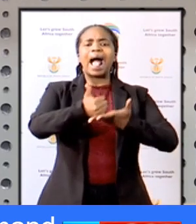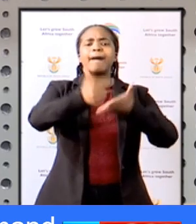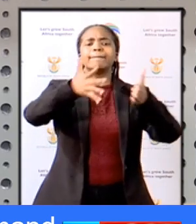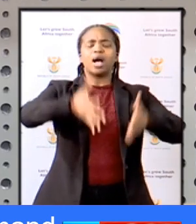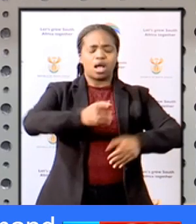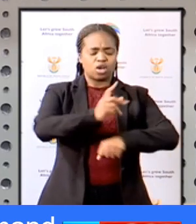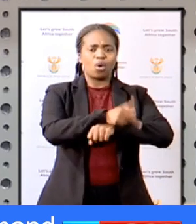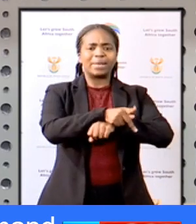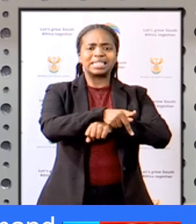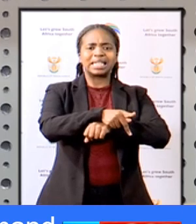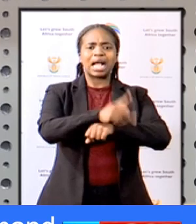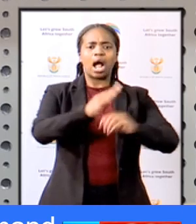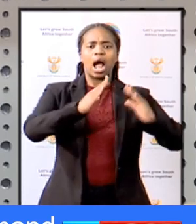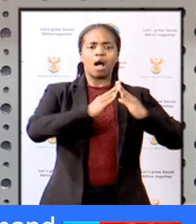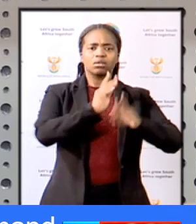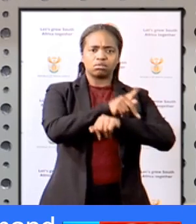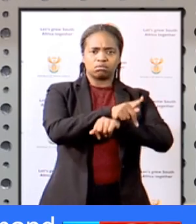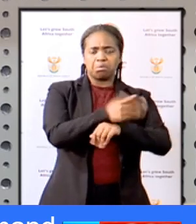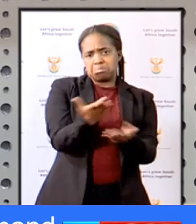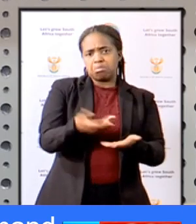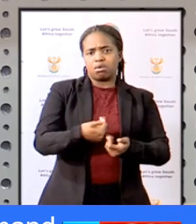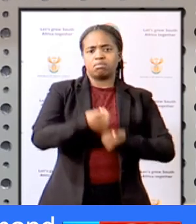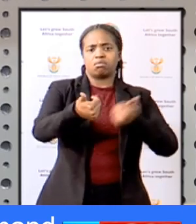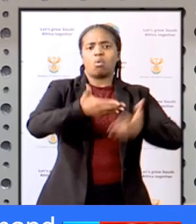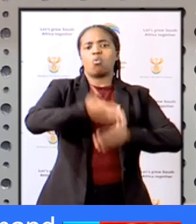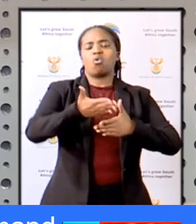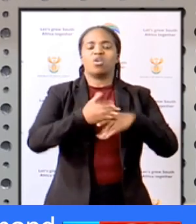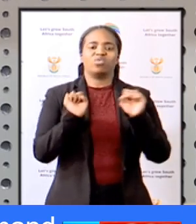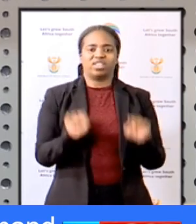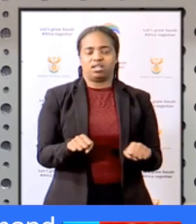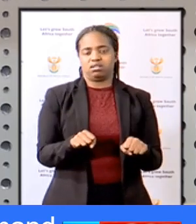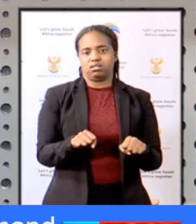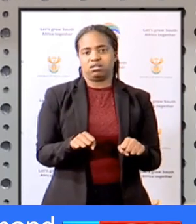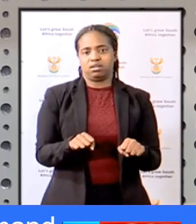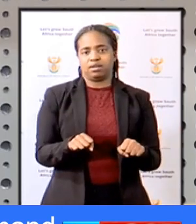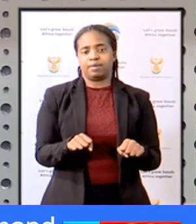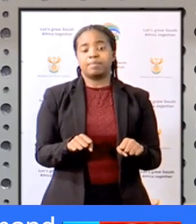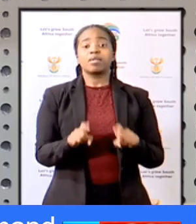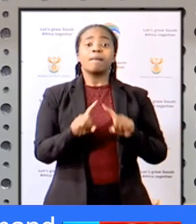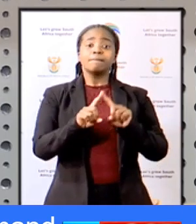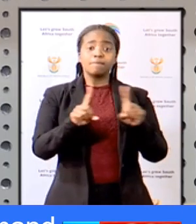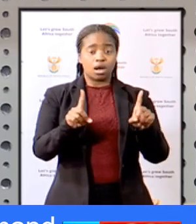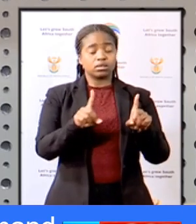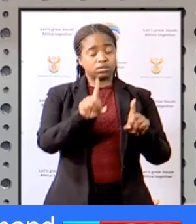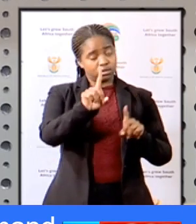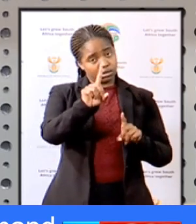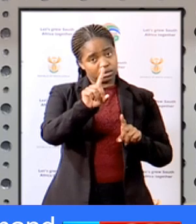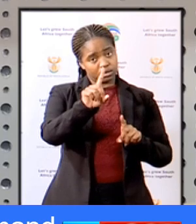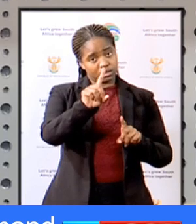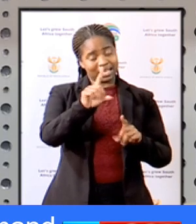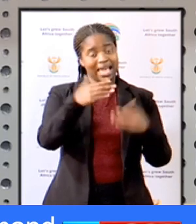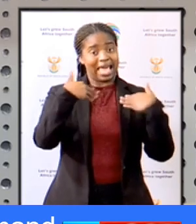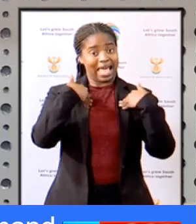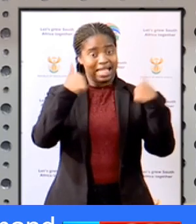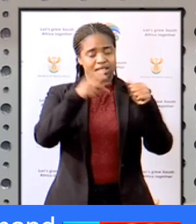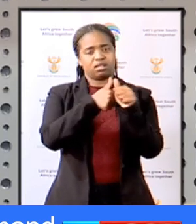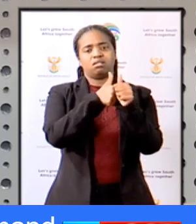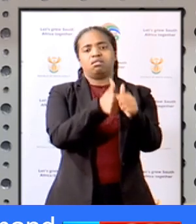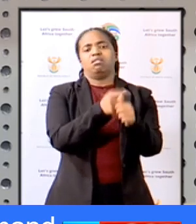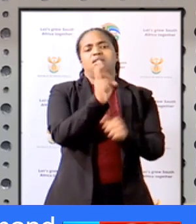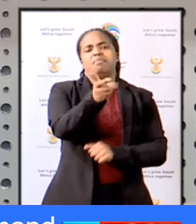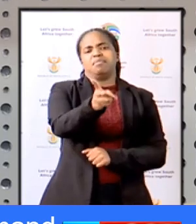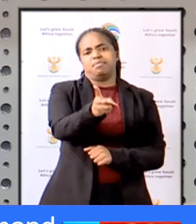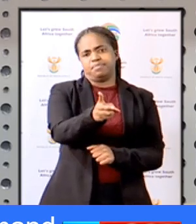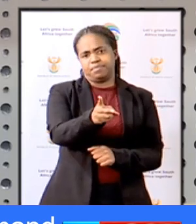able to return to work, the answer is yes, they are able to return to work, subject, of course, to the health